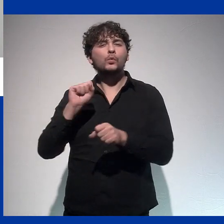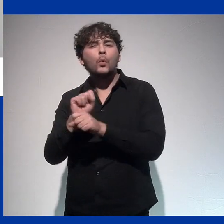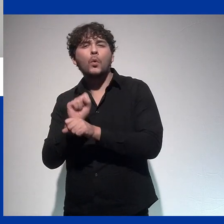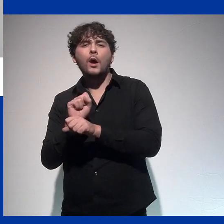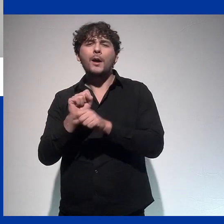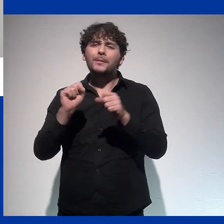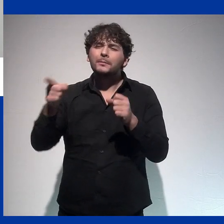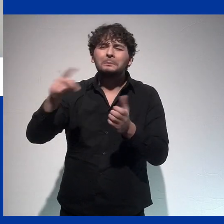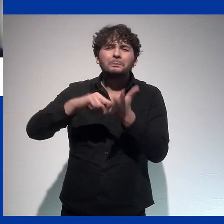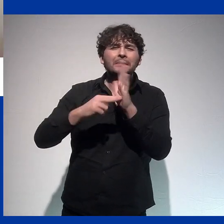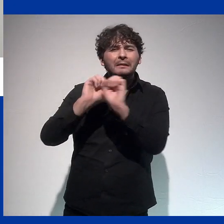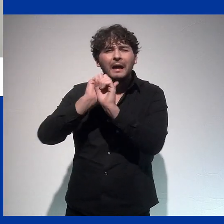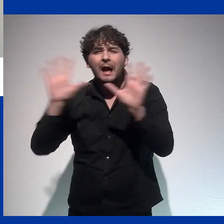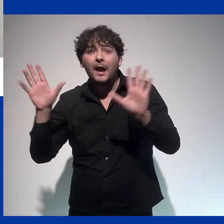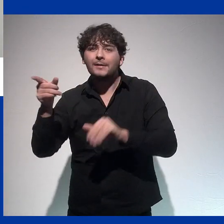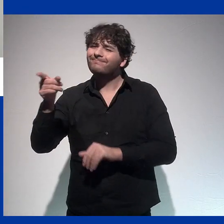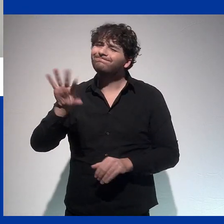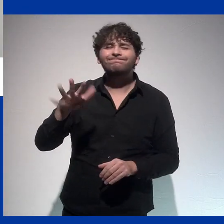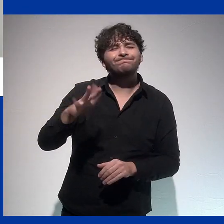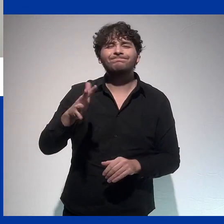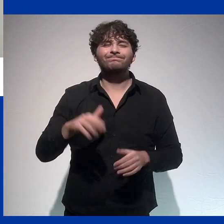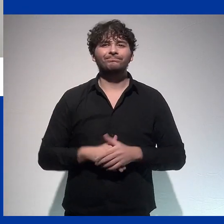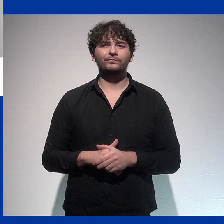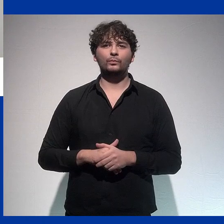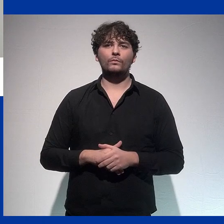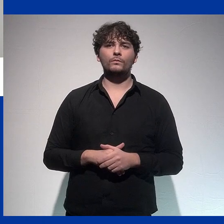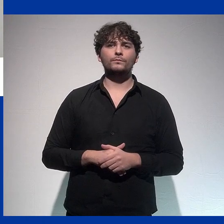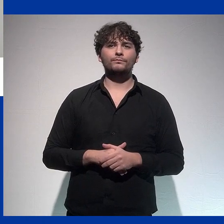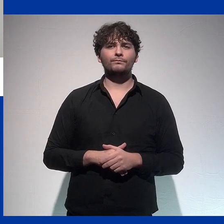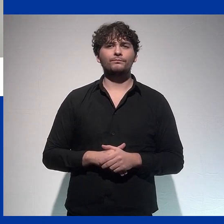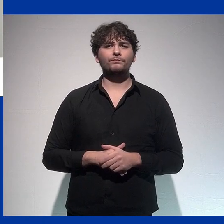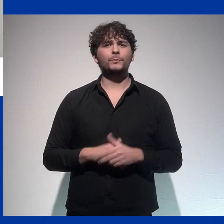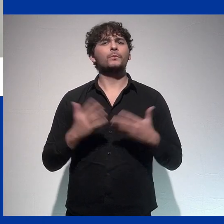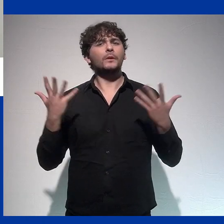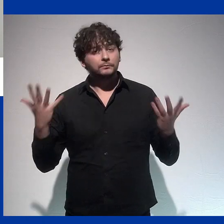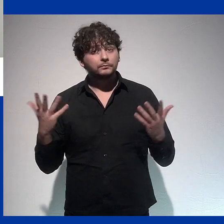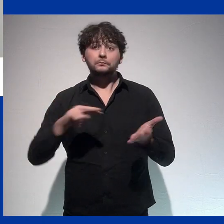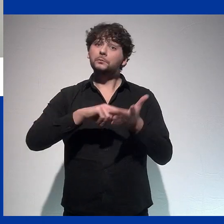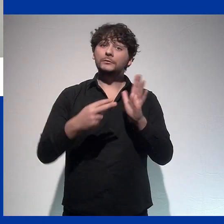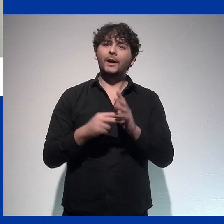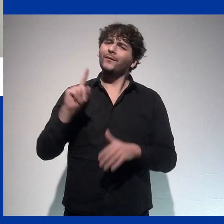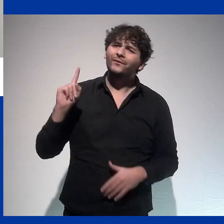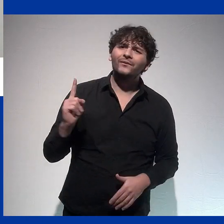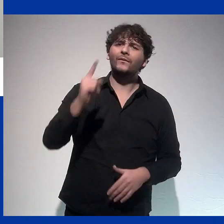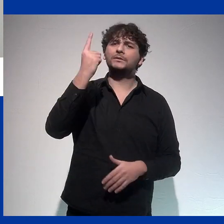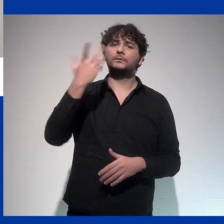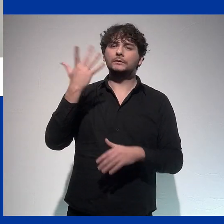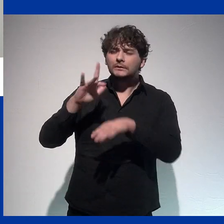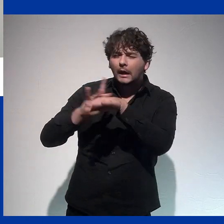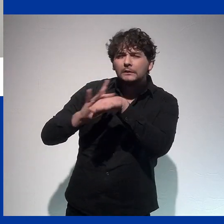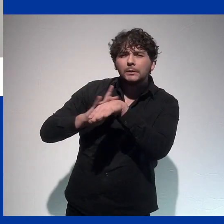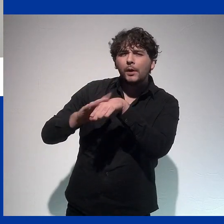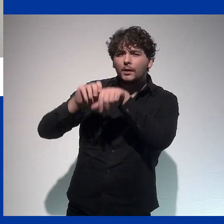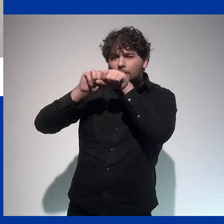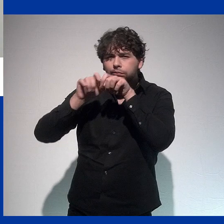However, I'm sure that where there is a will, there is a way. And the will, from my perspective, is the precondition for